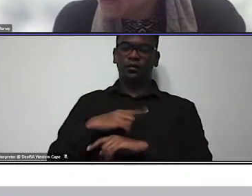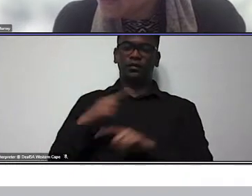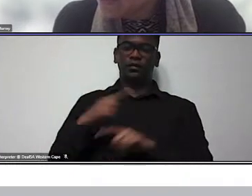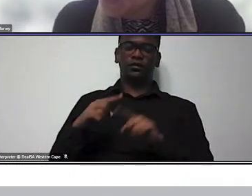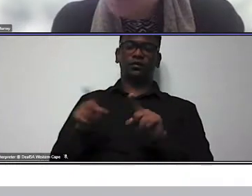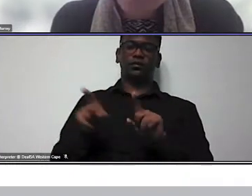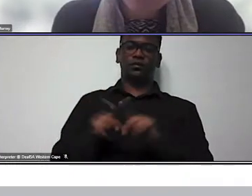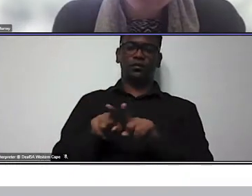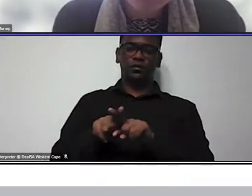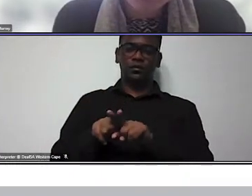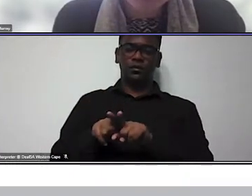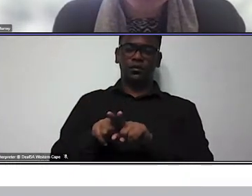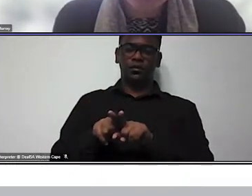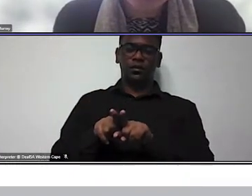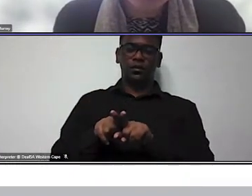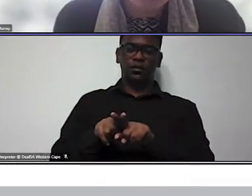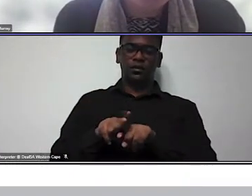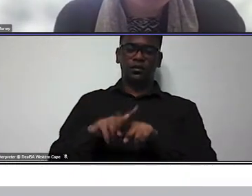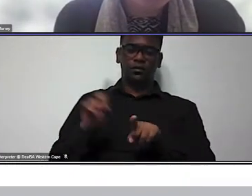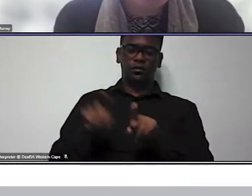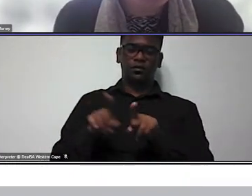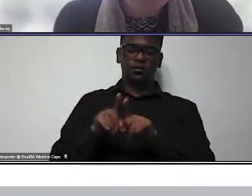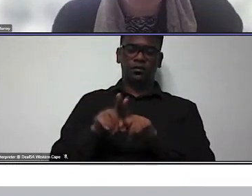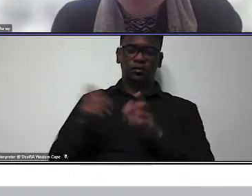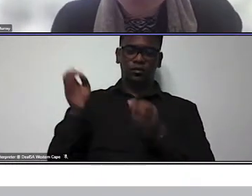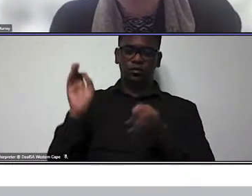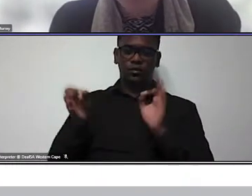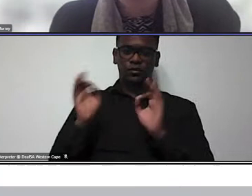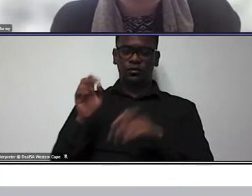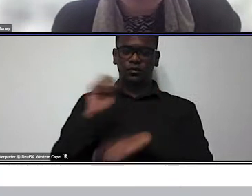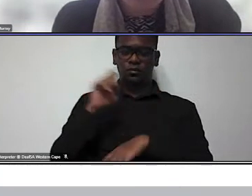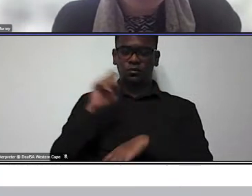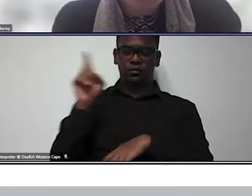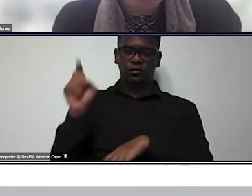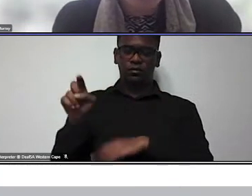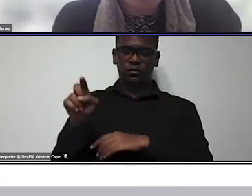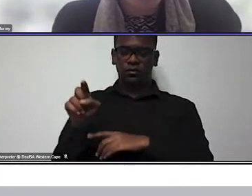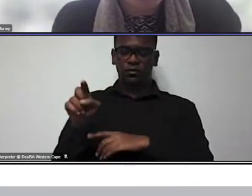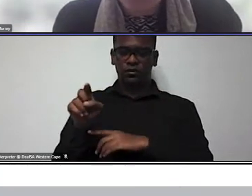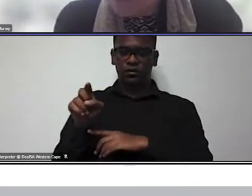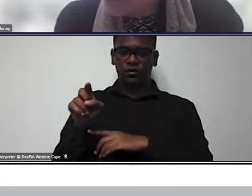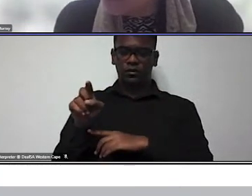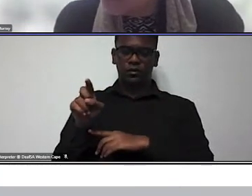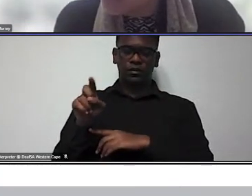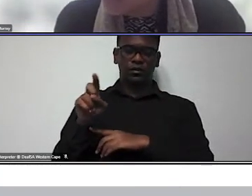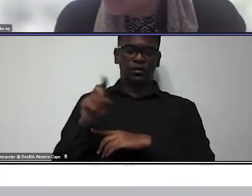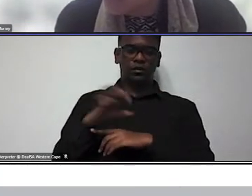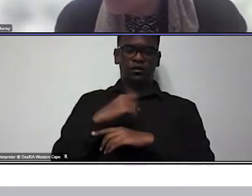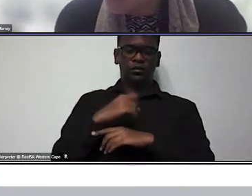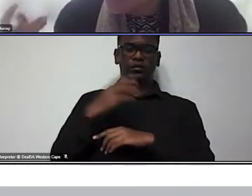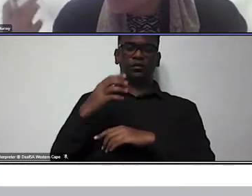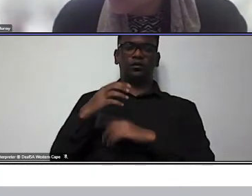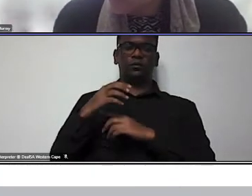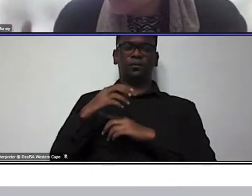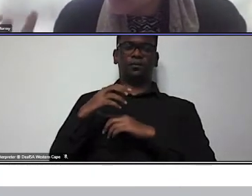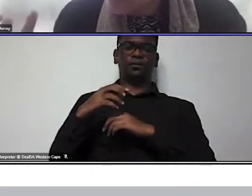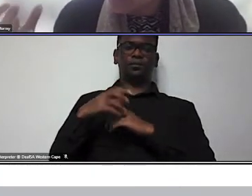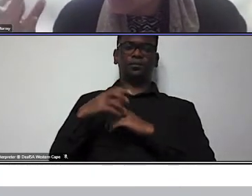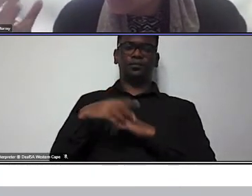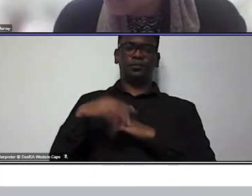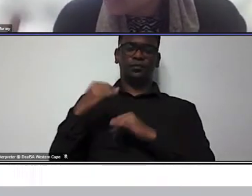and this is possibly a political question, and if you don't feel comfortable, you can maybe refer to your principals, but in